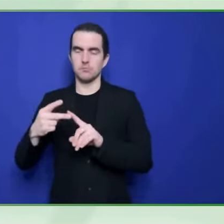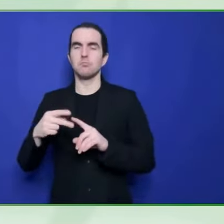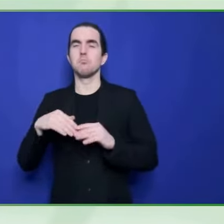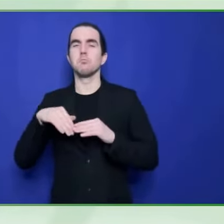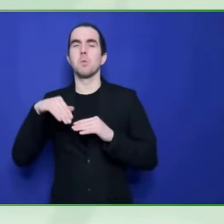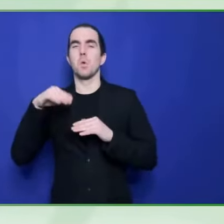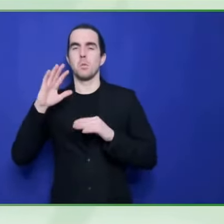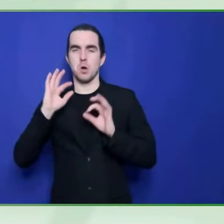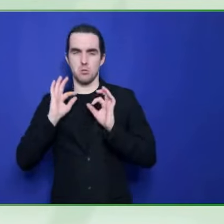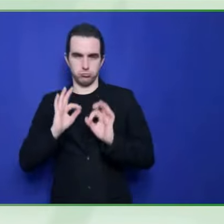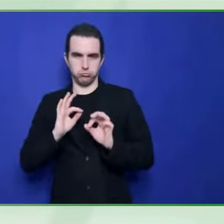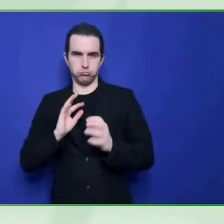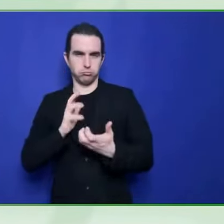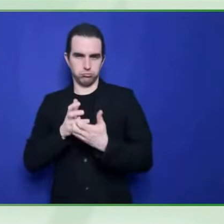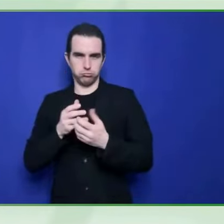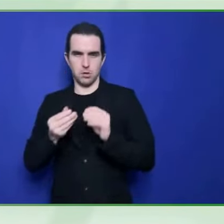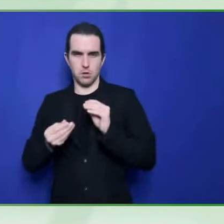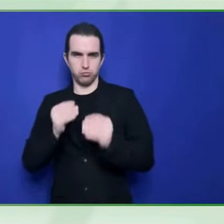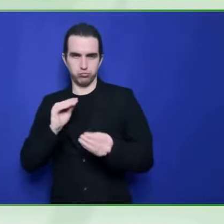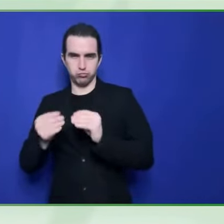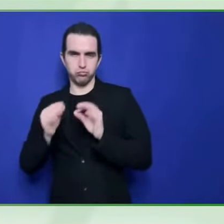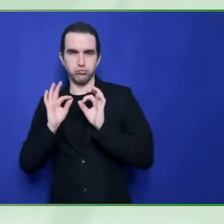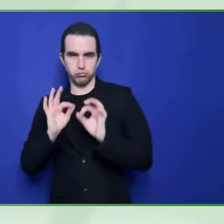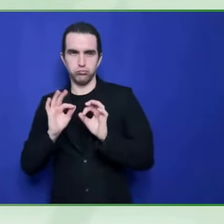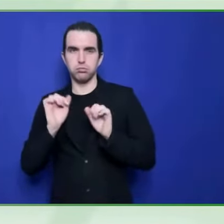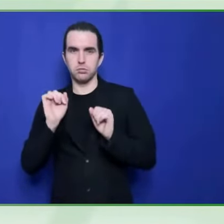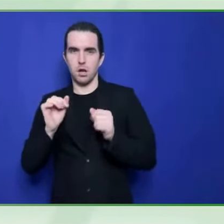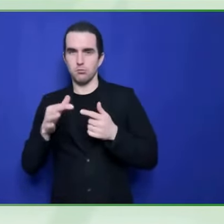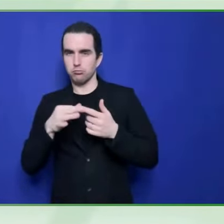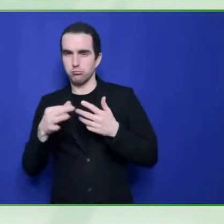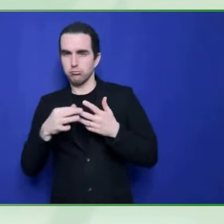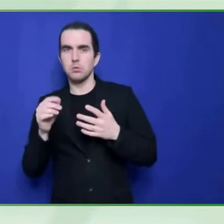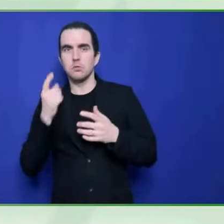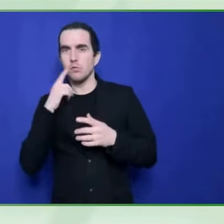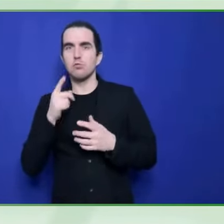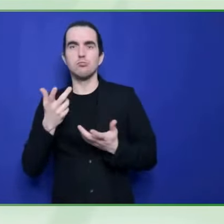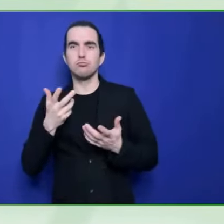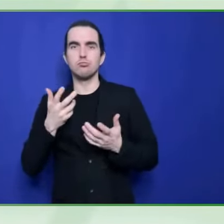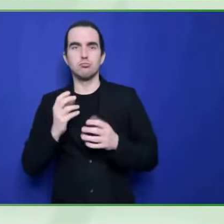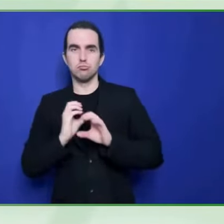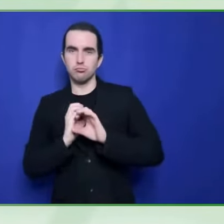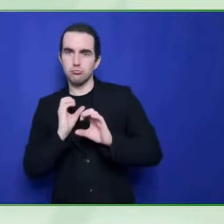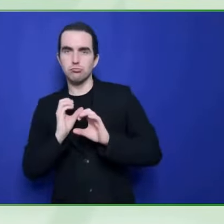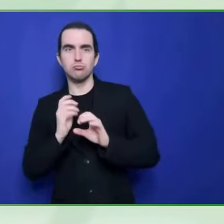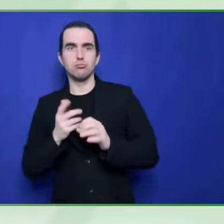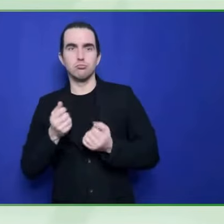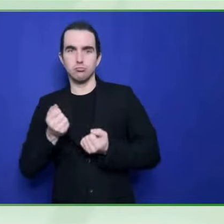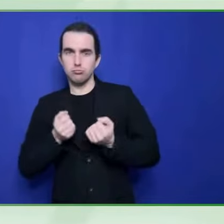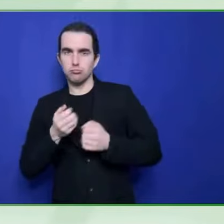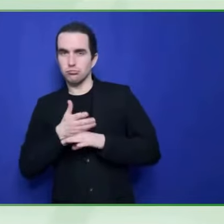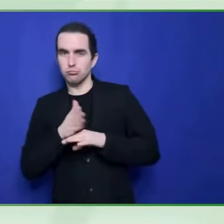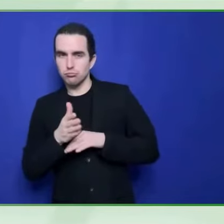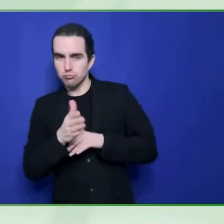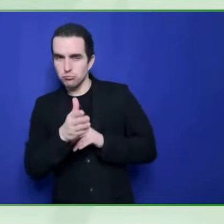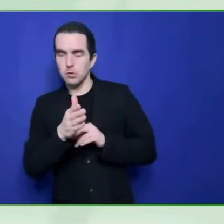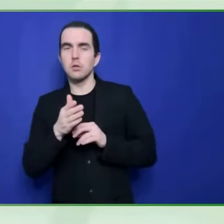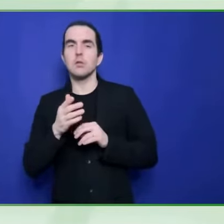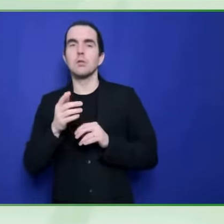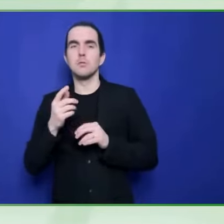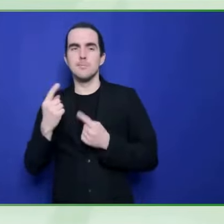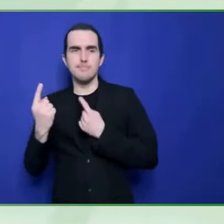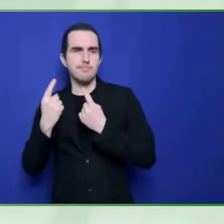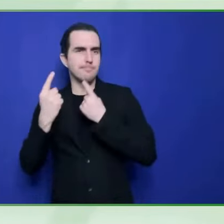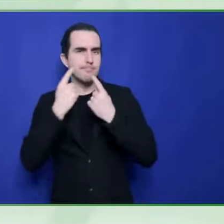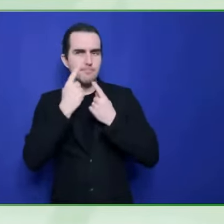and tools. So specifically, we want to steer clear of subjective labeling. Anytime you're asked, is this